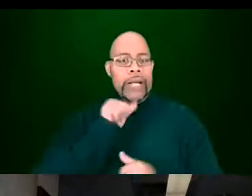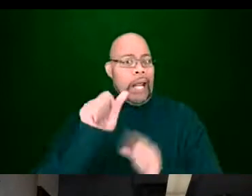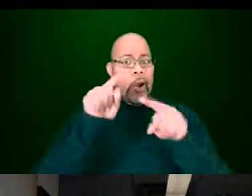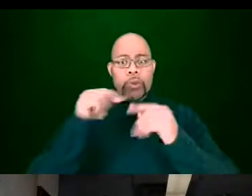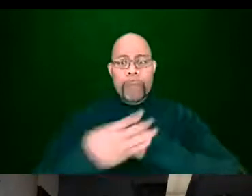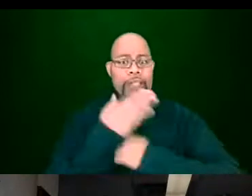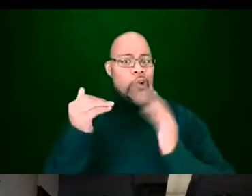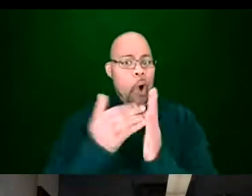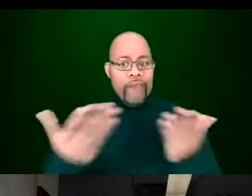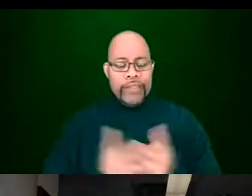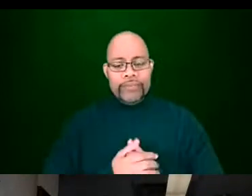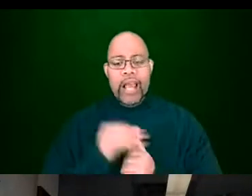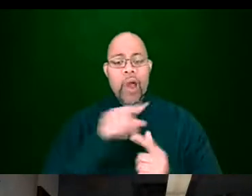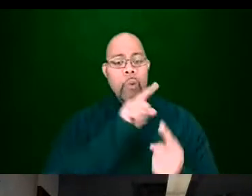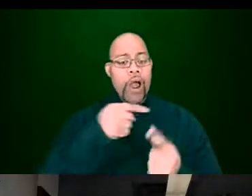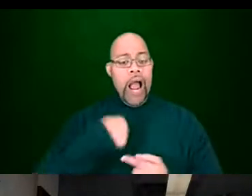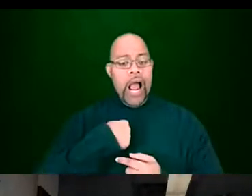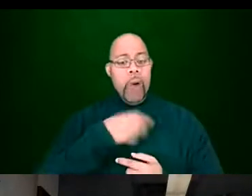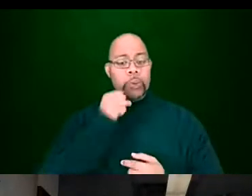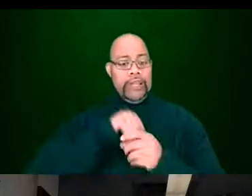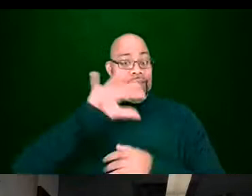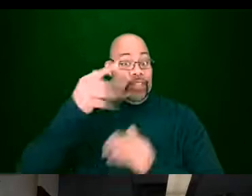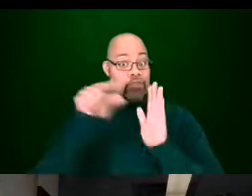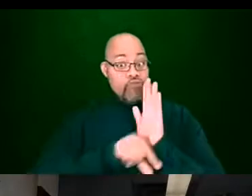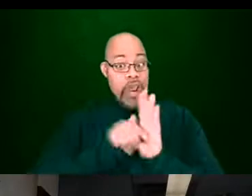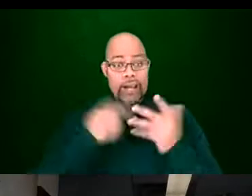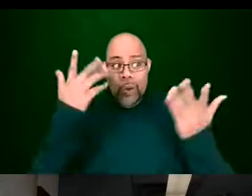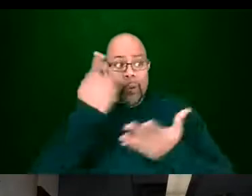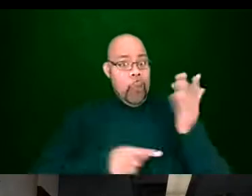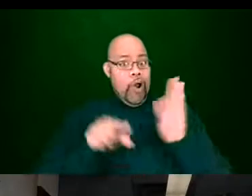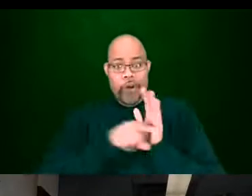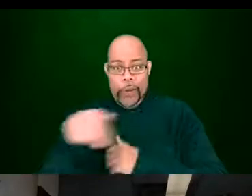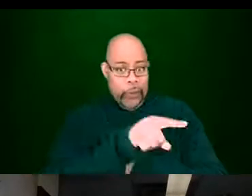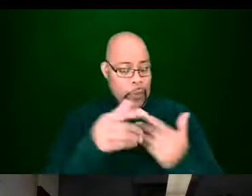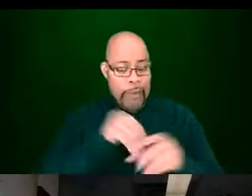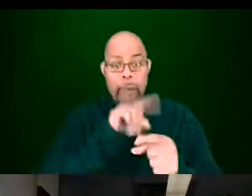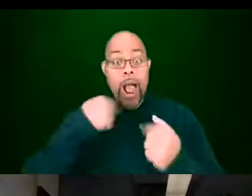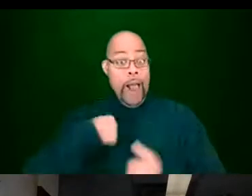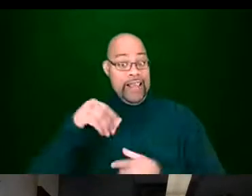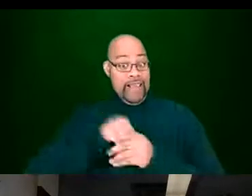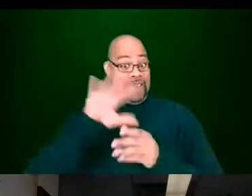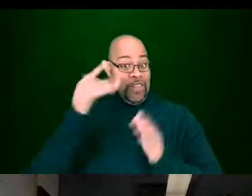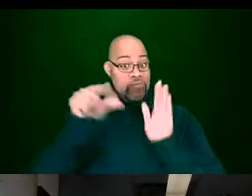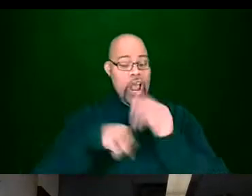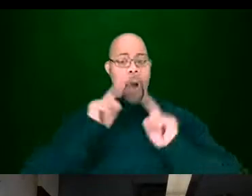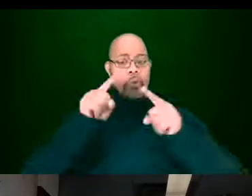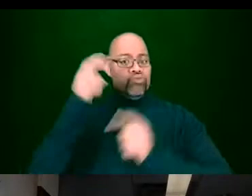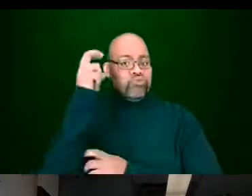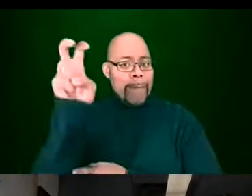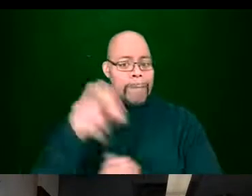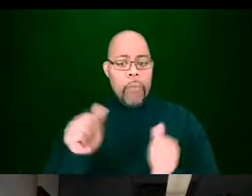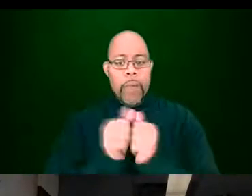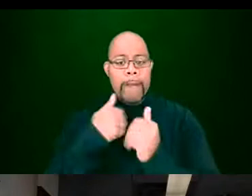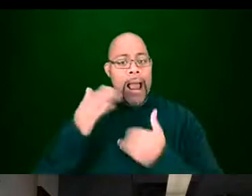there very often. And when I was in 5th grade, I don't know what grade y'all are in, but when I was in 5th grade, I went on a trip with